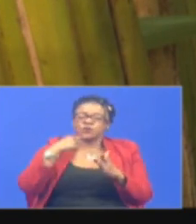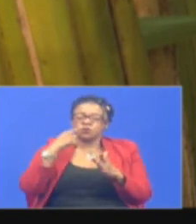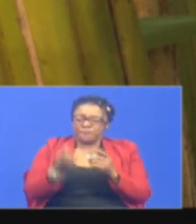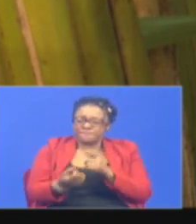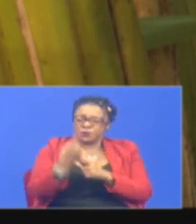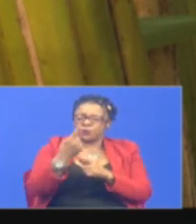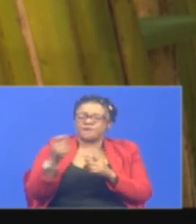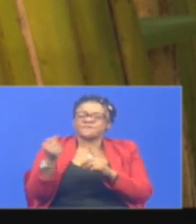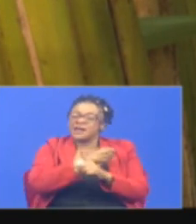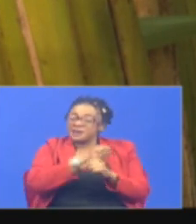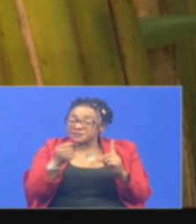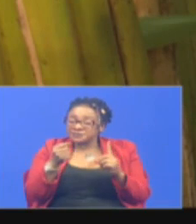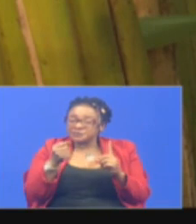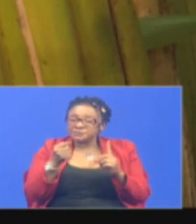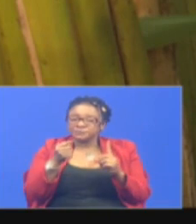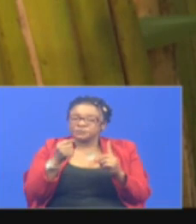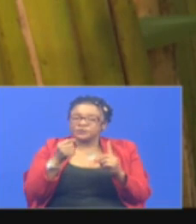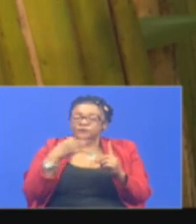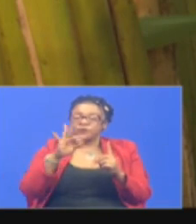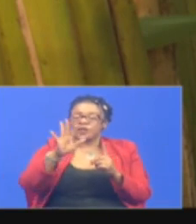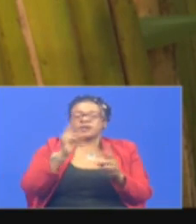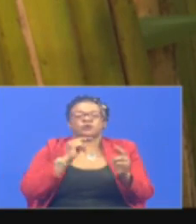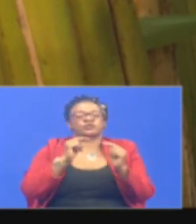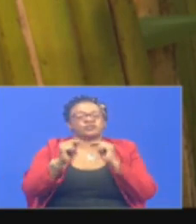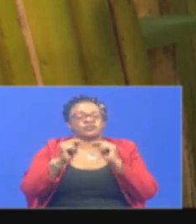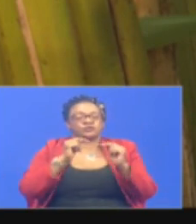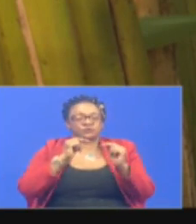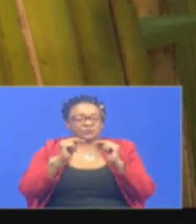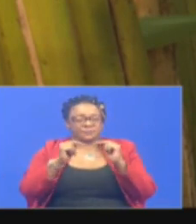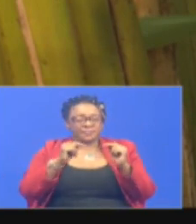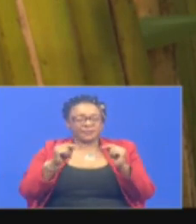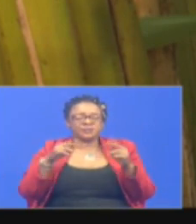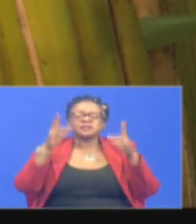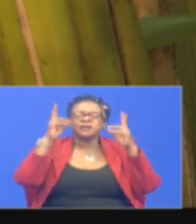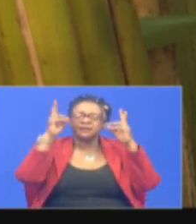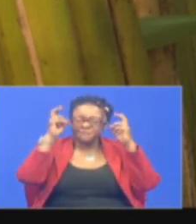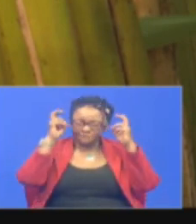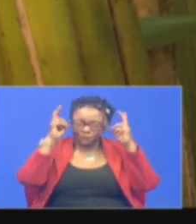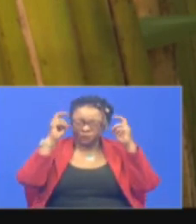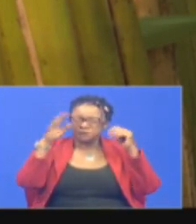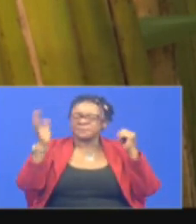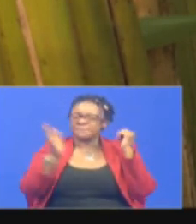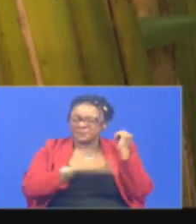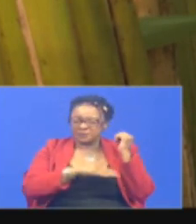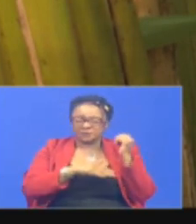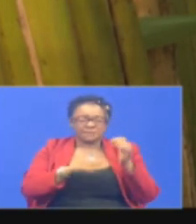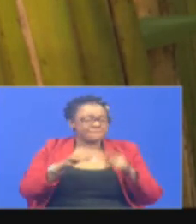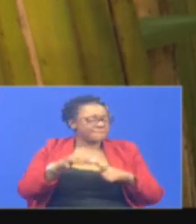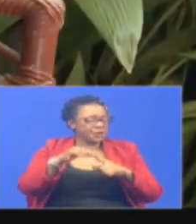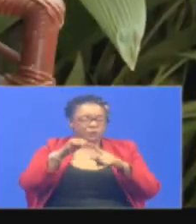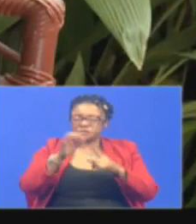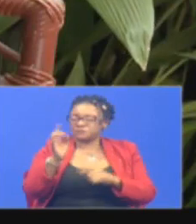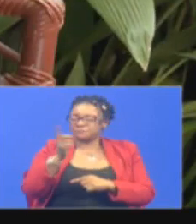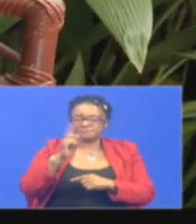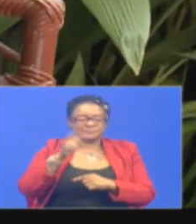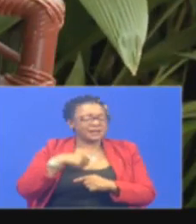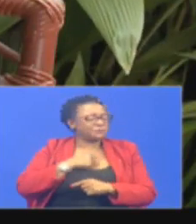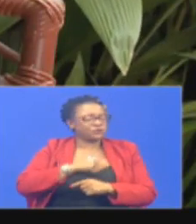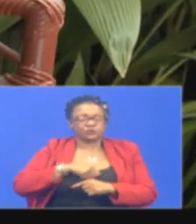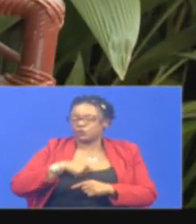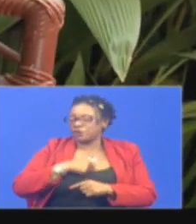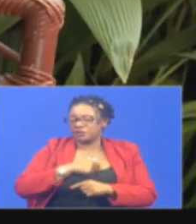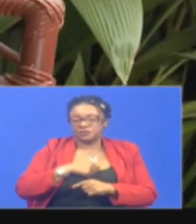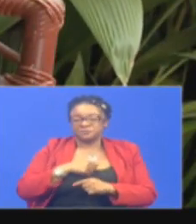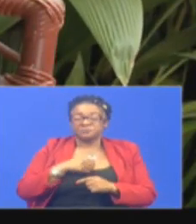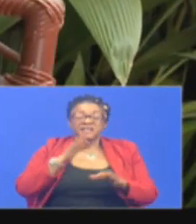violence to up the ante for their negotiation. It is evil. It is wicked. And it's not a priority. I'm sorry. At least if they